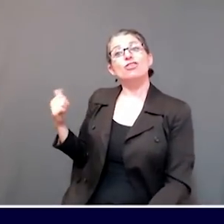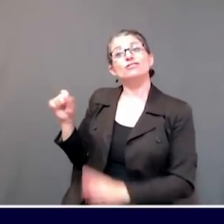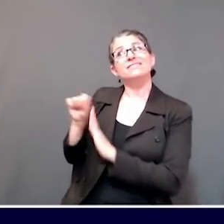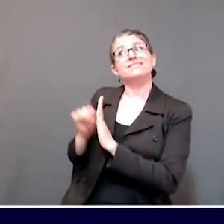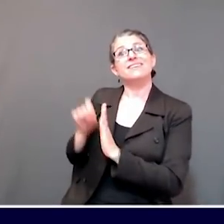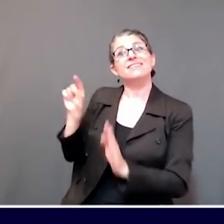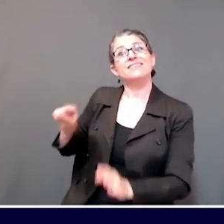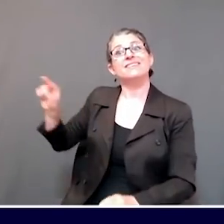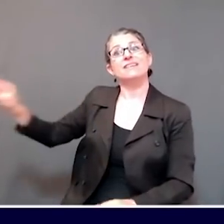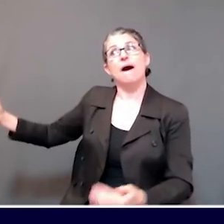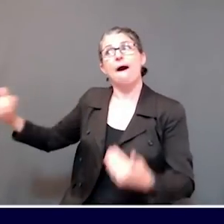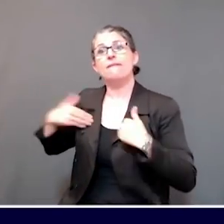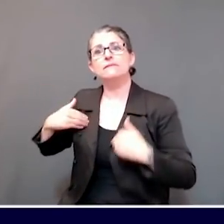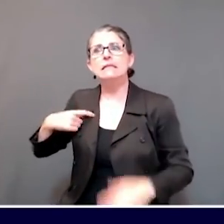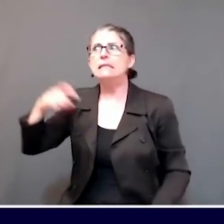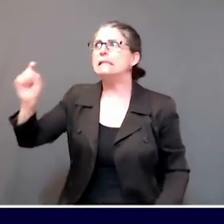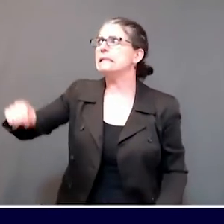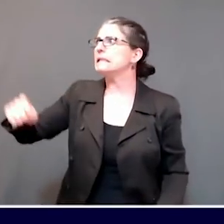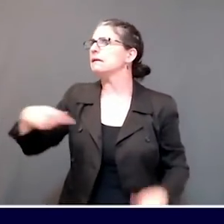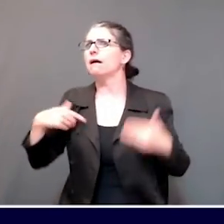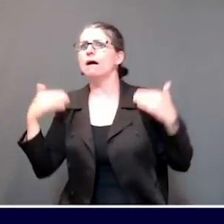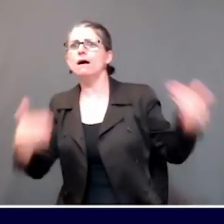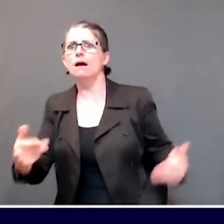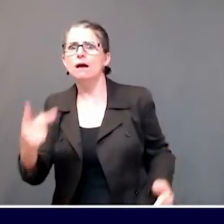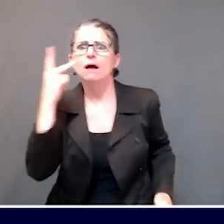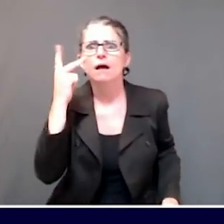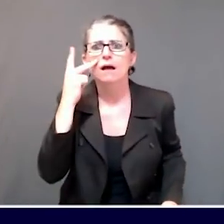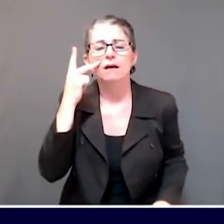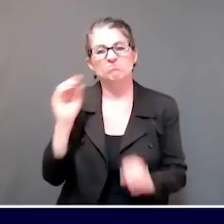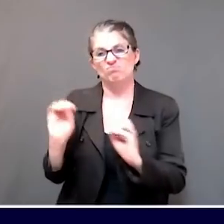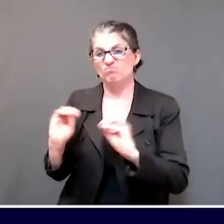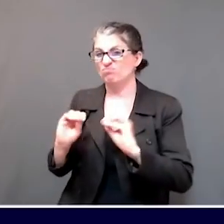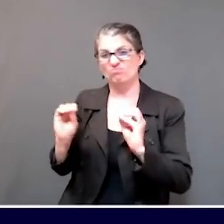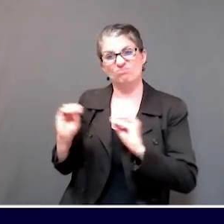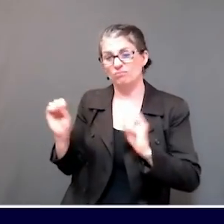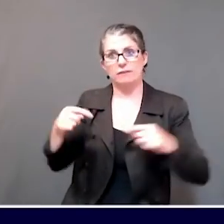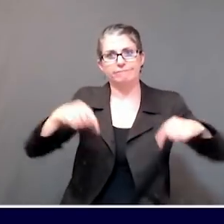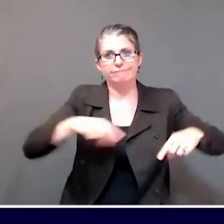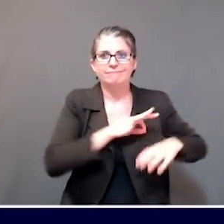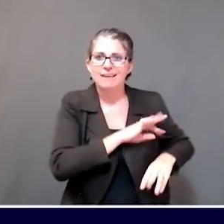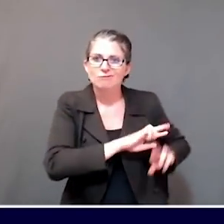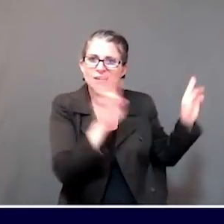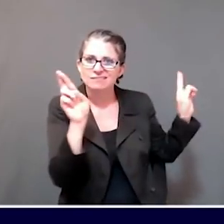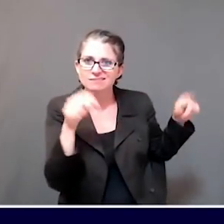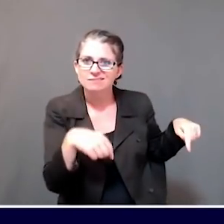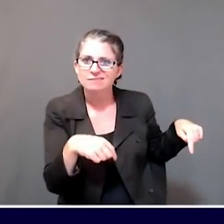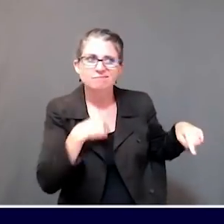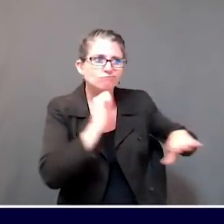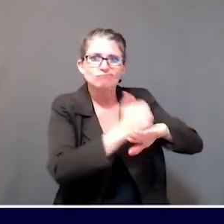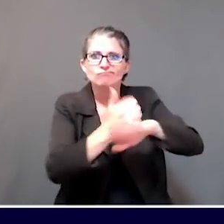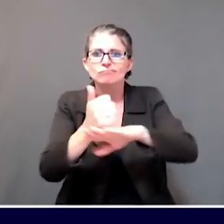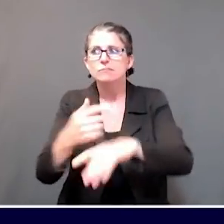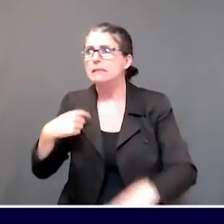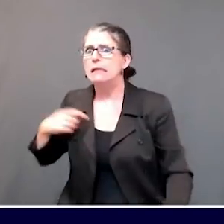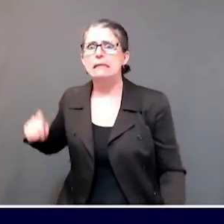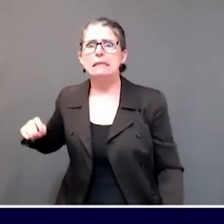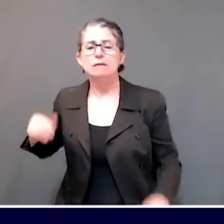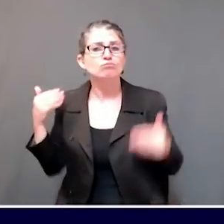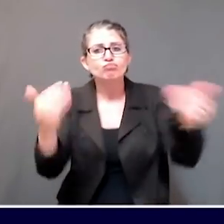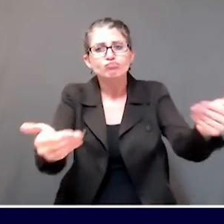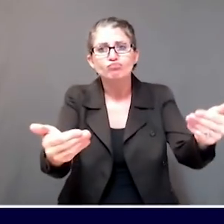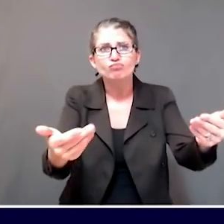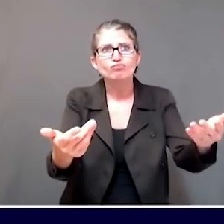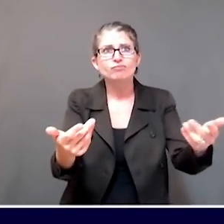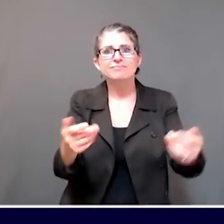cases. This capacity prevents the Maine lab from experiencing the shortages of testing supplies and reagents that